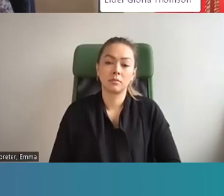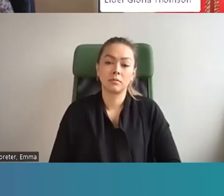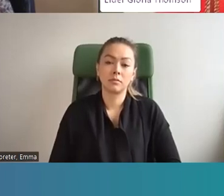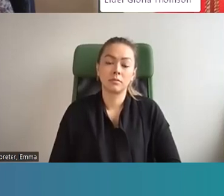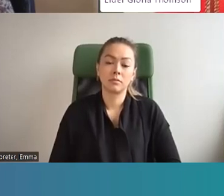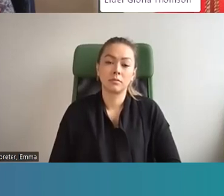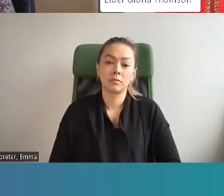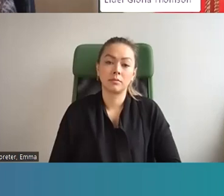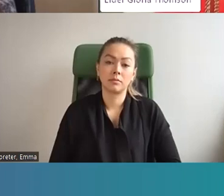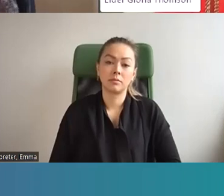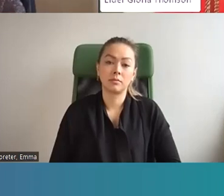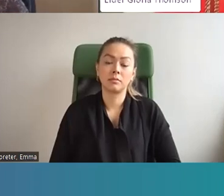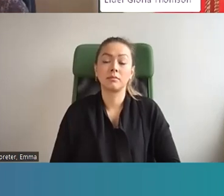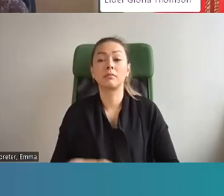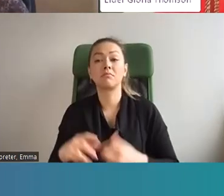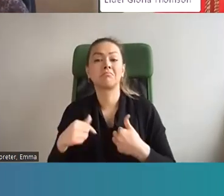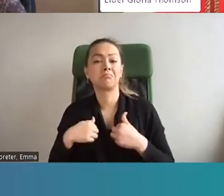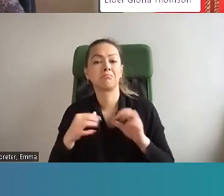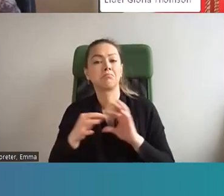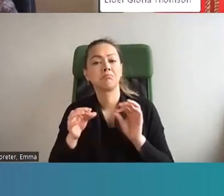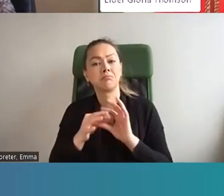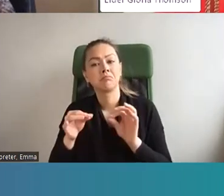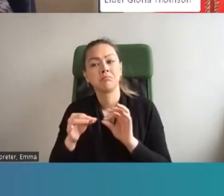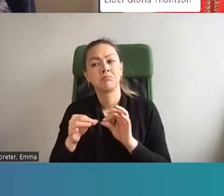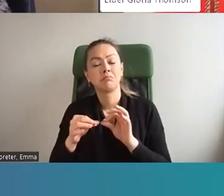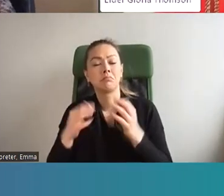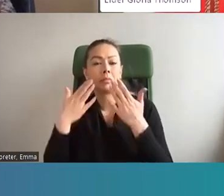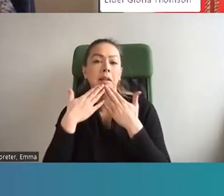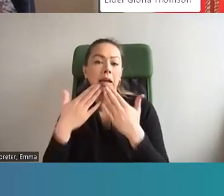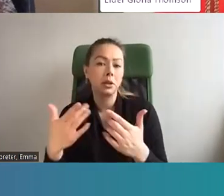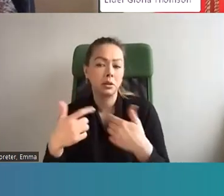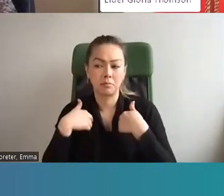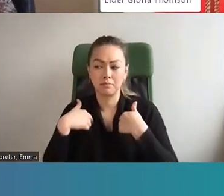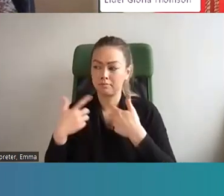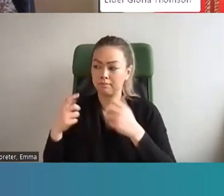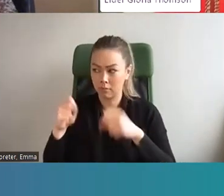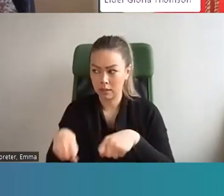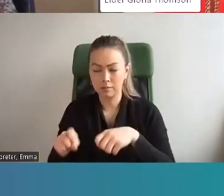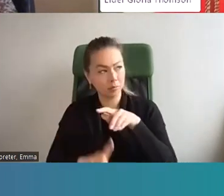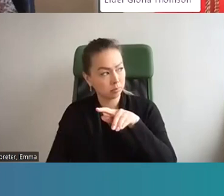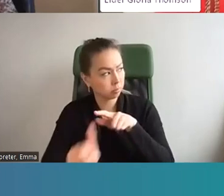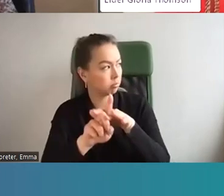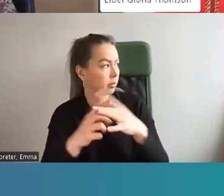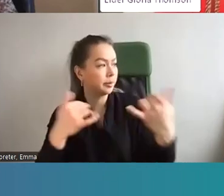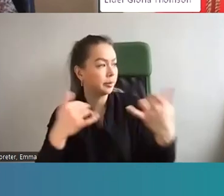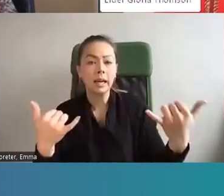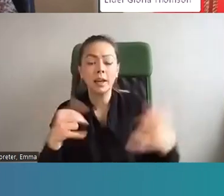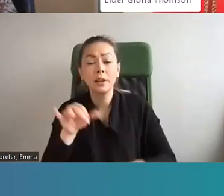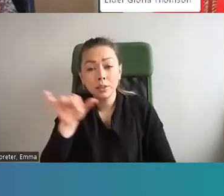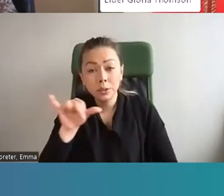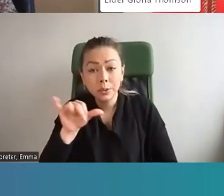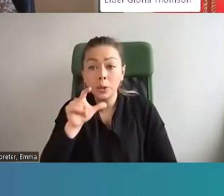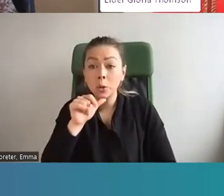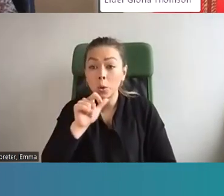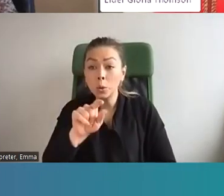to give thanks that I'm able to be here today and to acknowledge everyone else who is in,